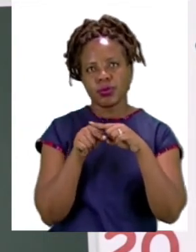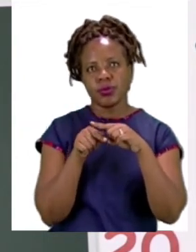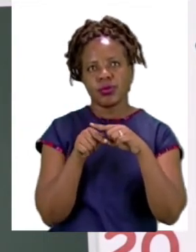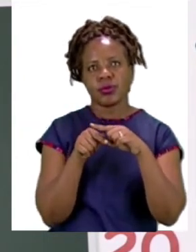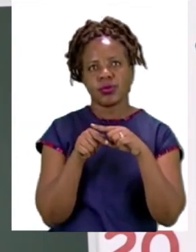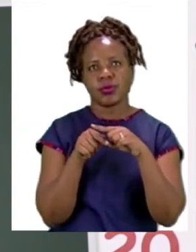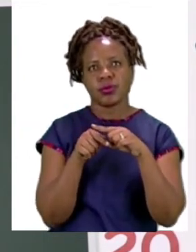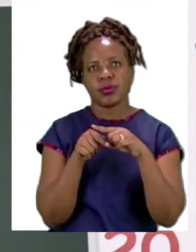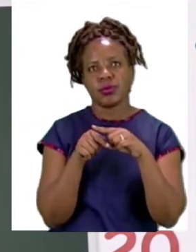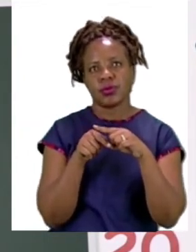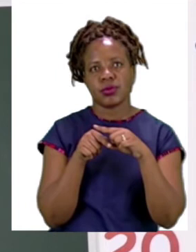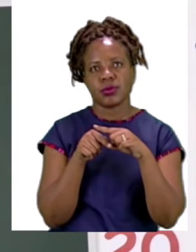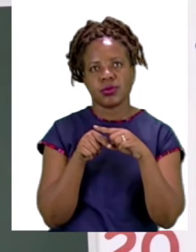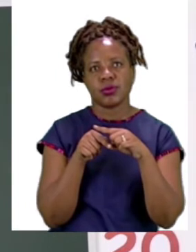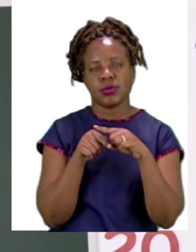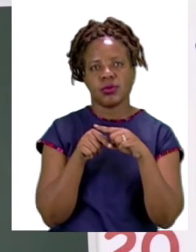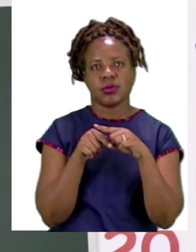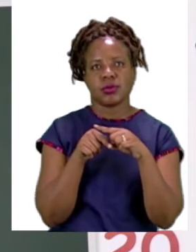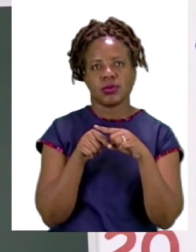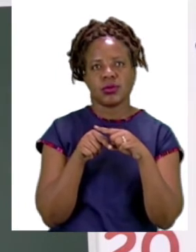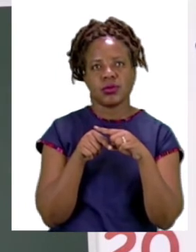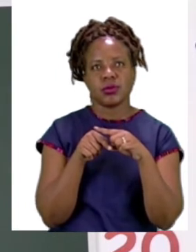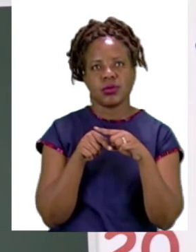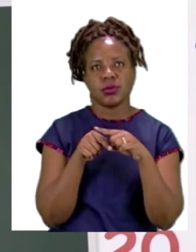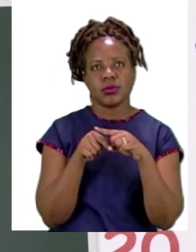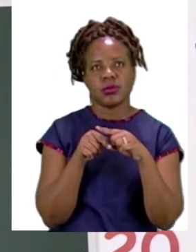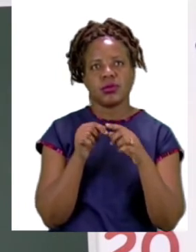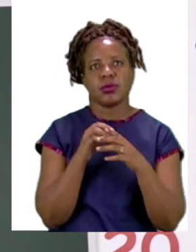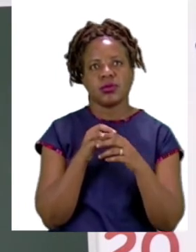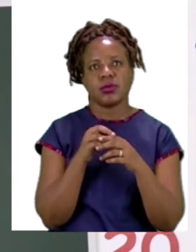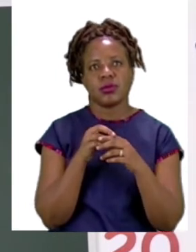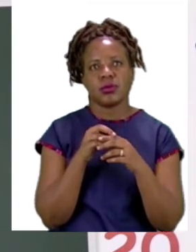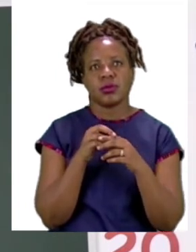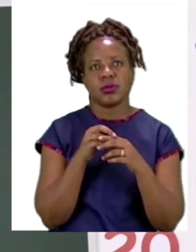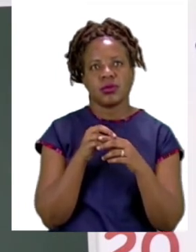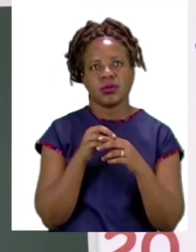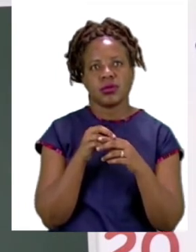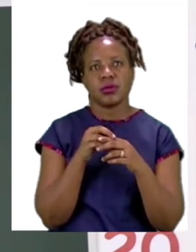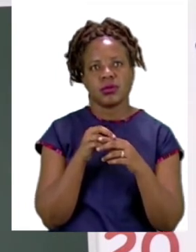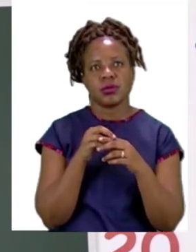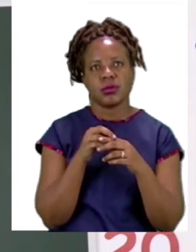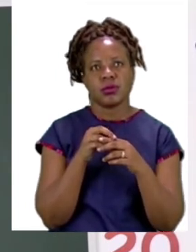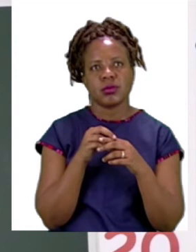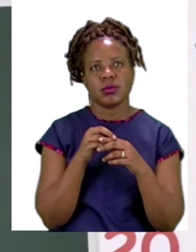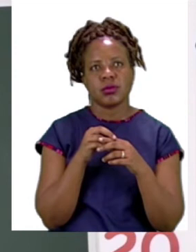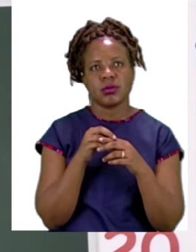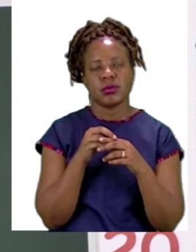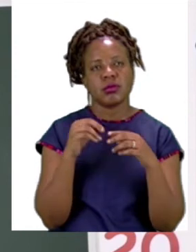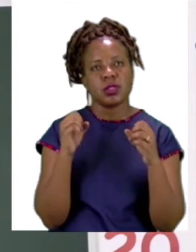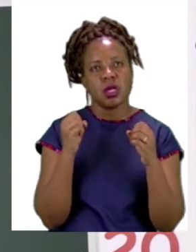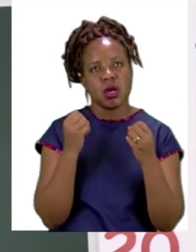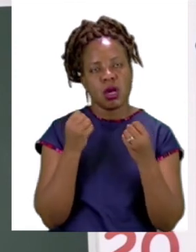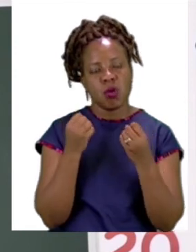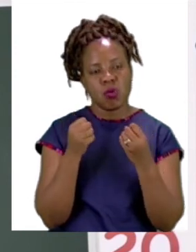middle, and a dot at the bottom. Then they asked us to put how many in